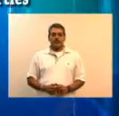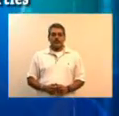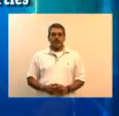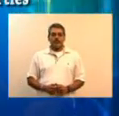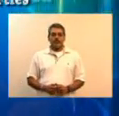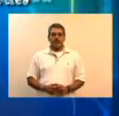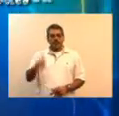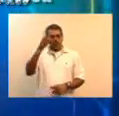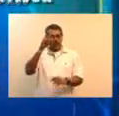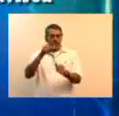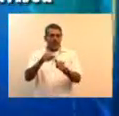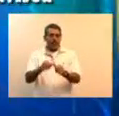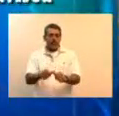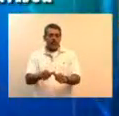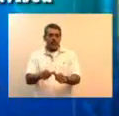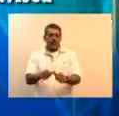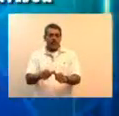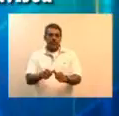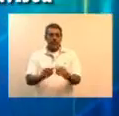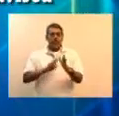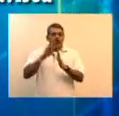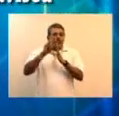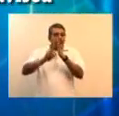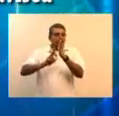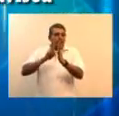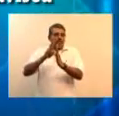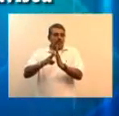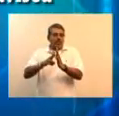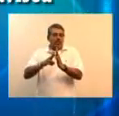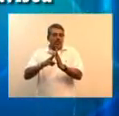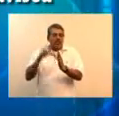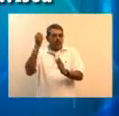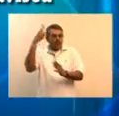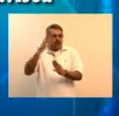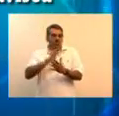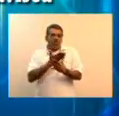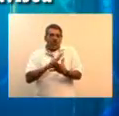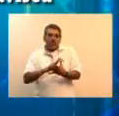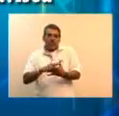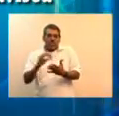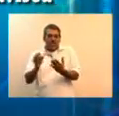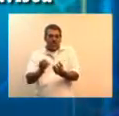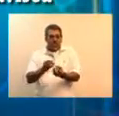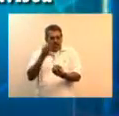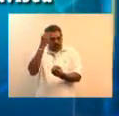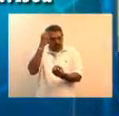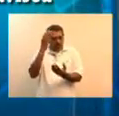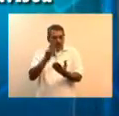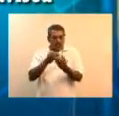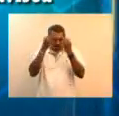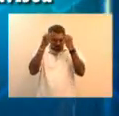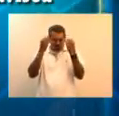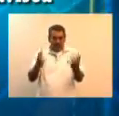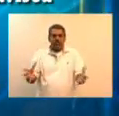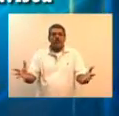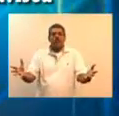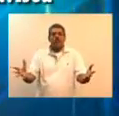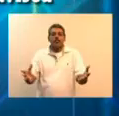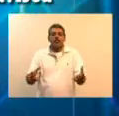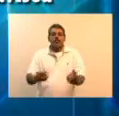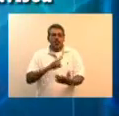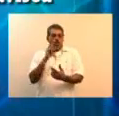acceptable resolution. Remember that this video is for information purposes only and is merely a